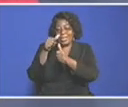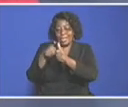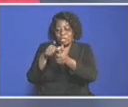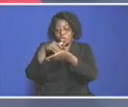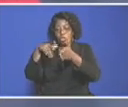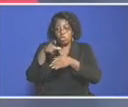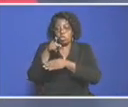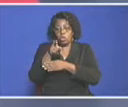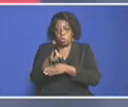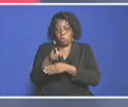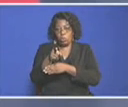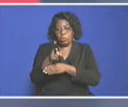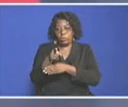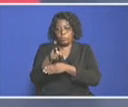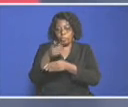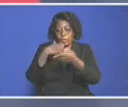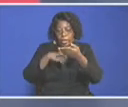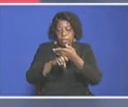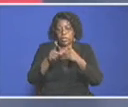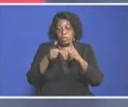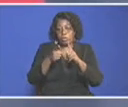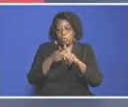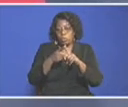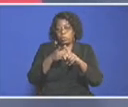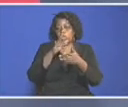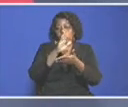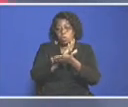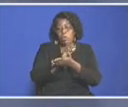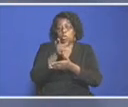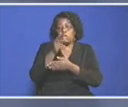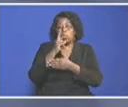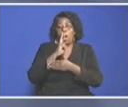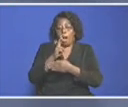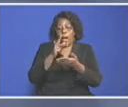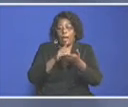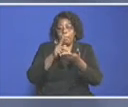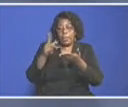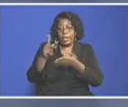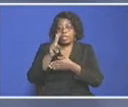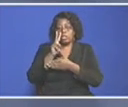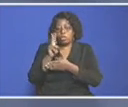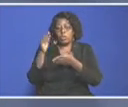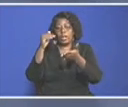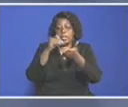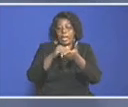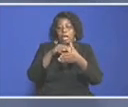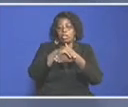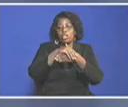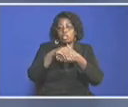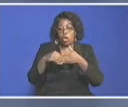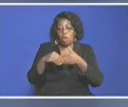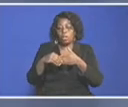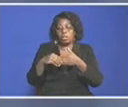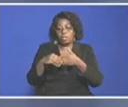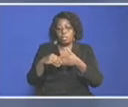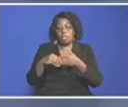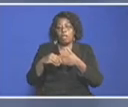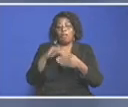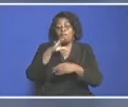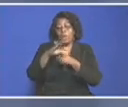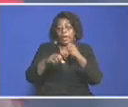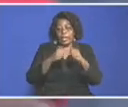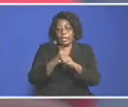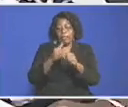that you admit to that school, you are paid $2,000 per year per